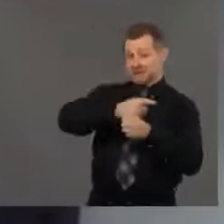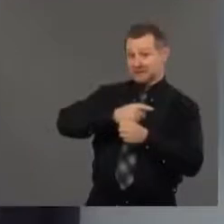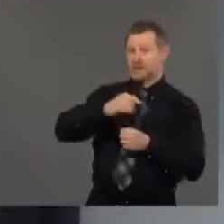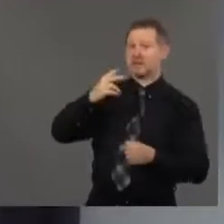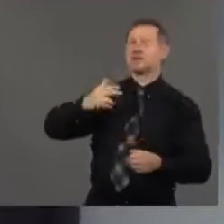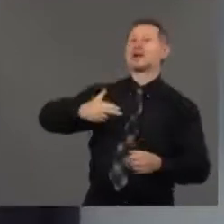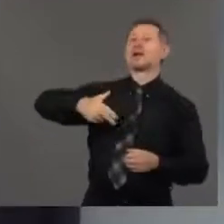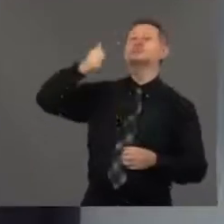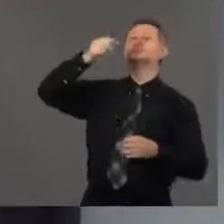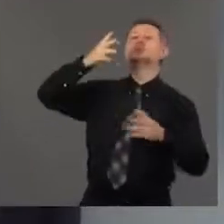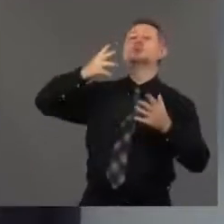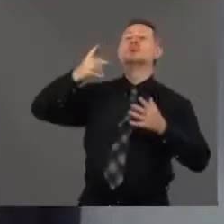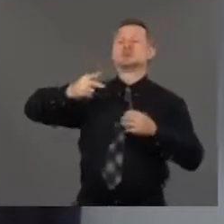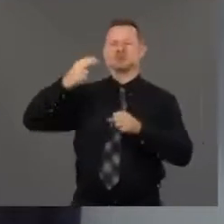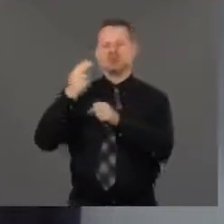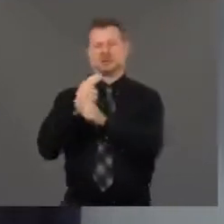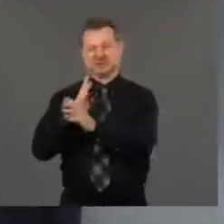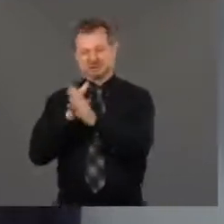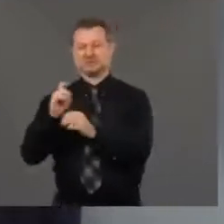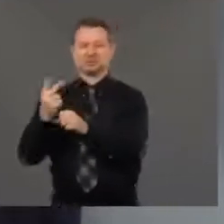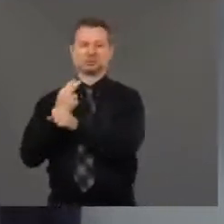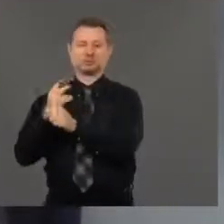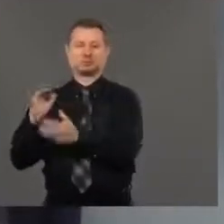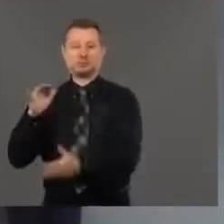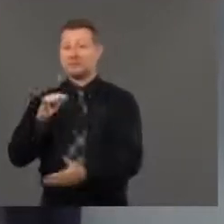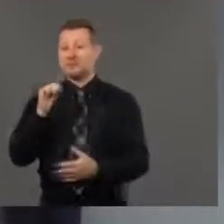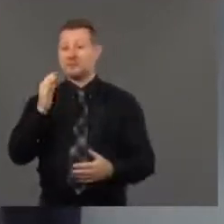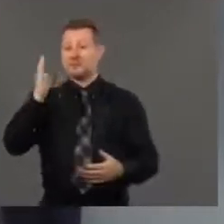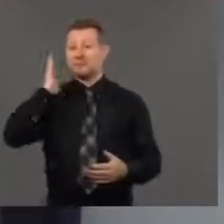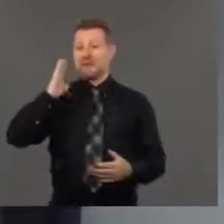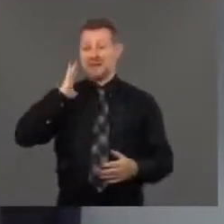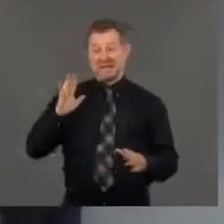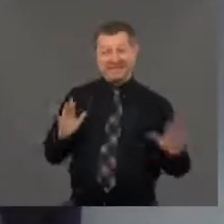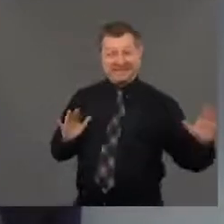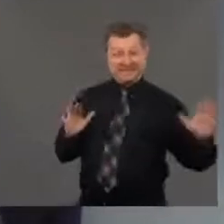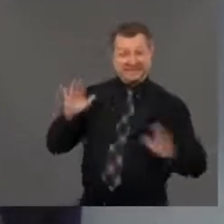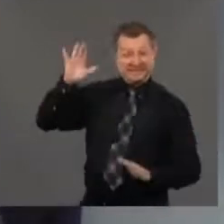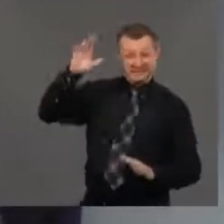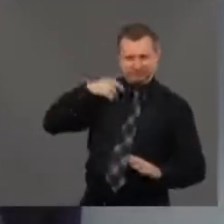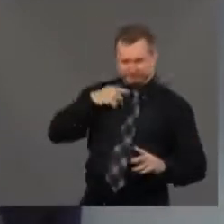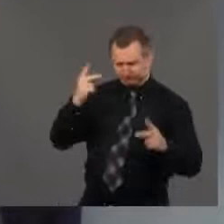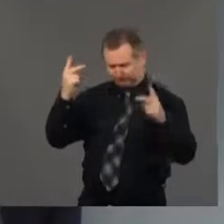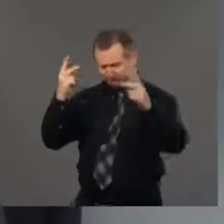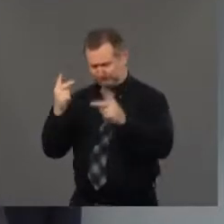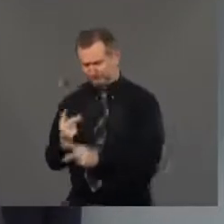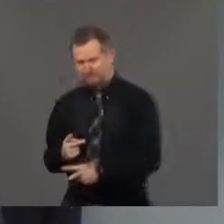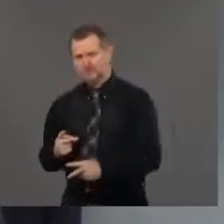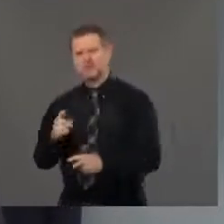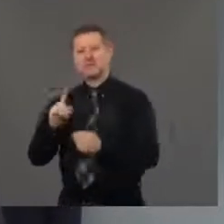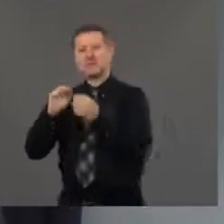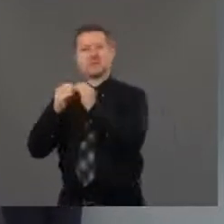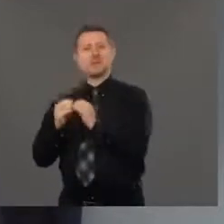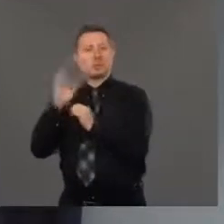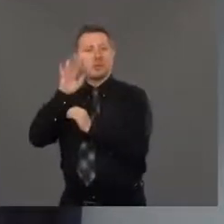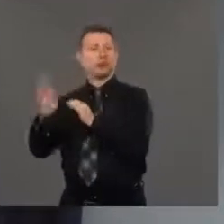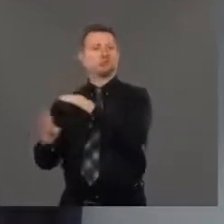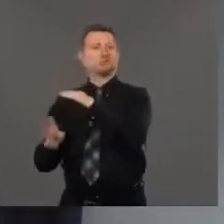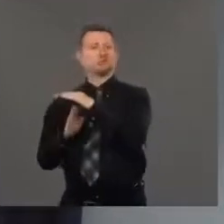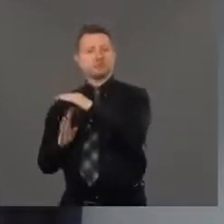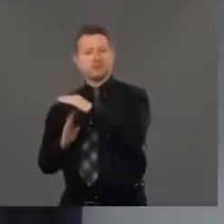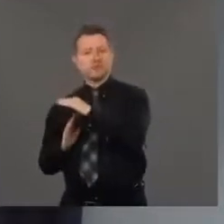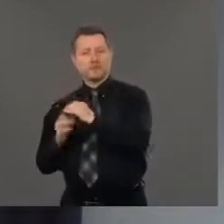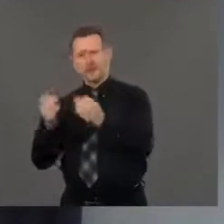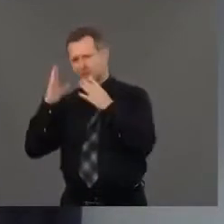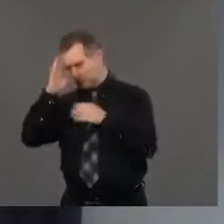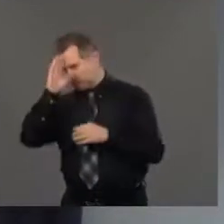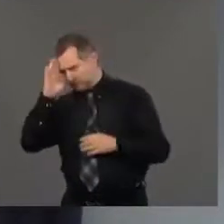the peak of a new wave or something like that. And we're tracking this. Many of the hospitals, we track it regionally as well, have